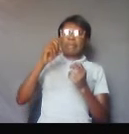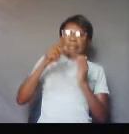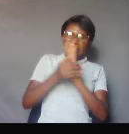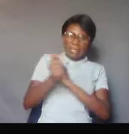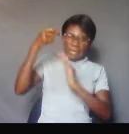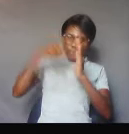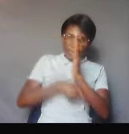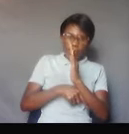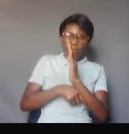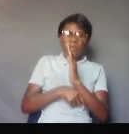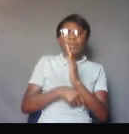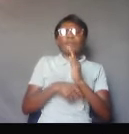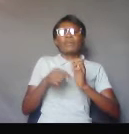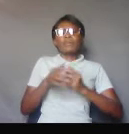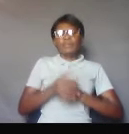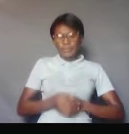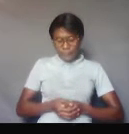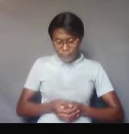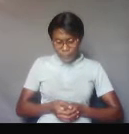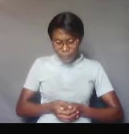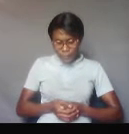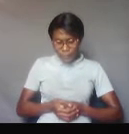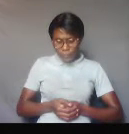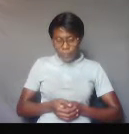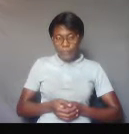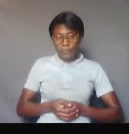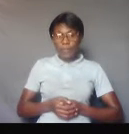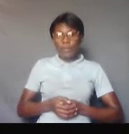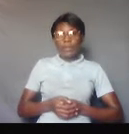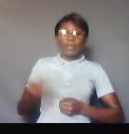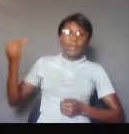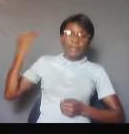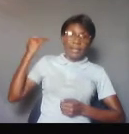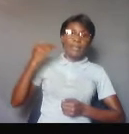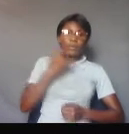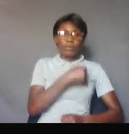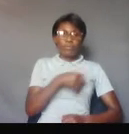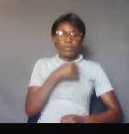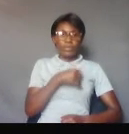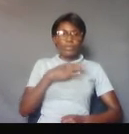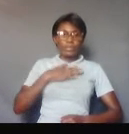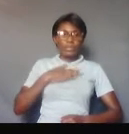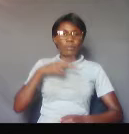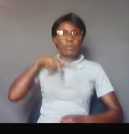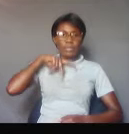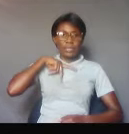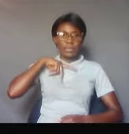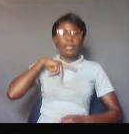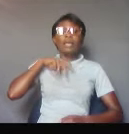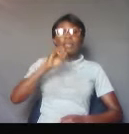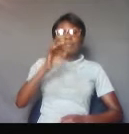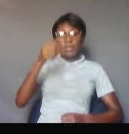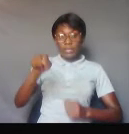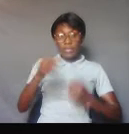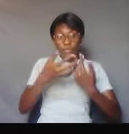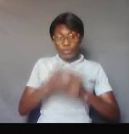life, every Sunday when I went onto the pulpit, I said to my congregation colleagues and friends, this